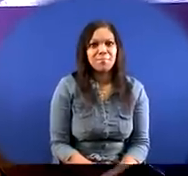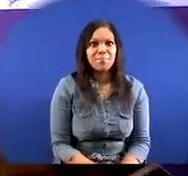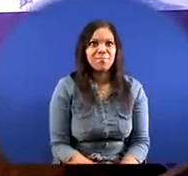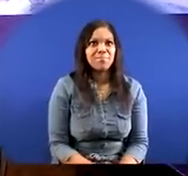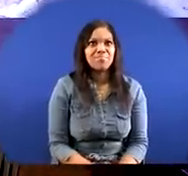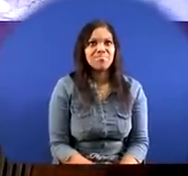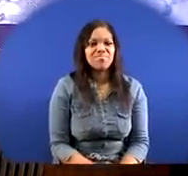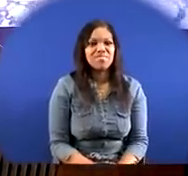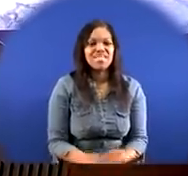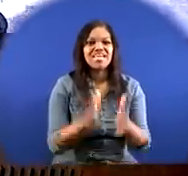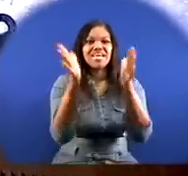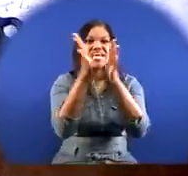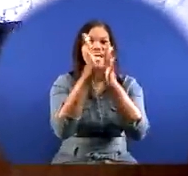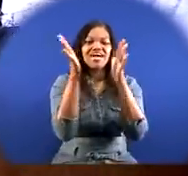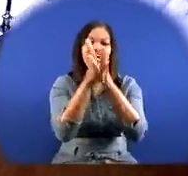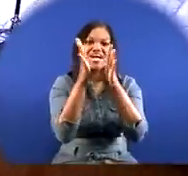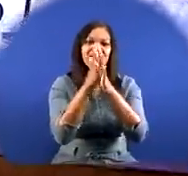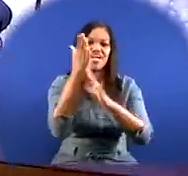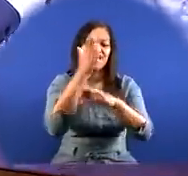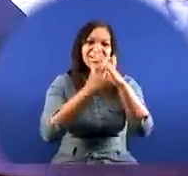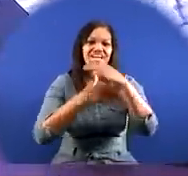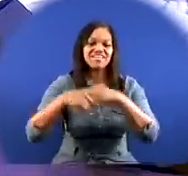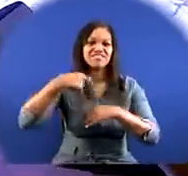on, saints, put those hands together. Let's sing.